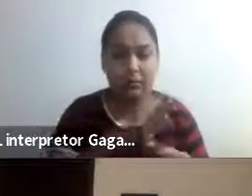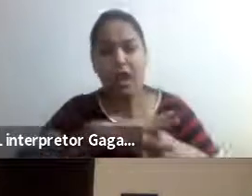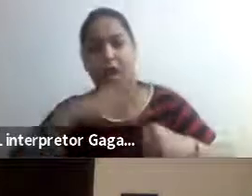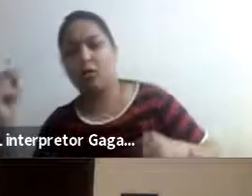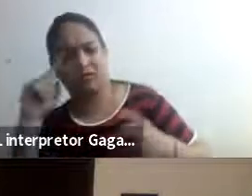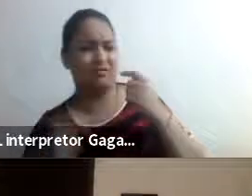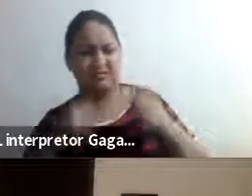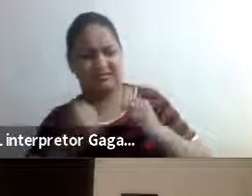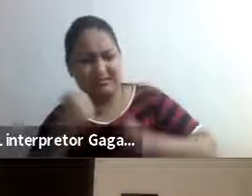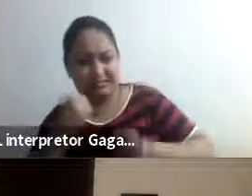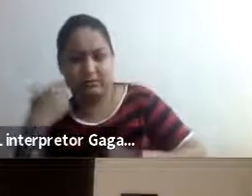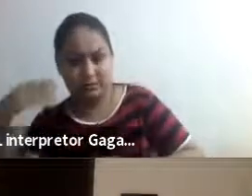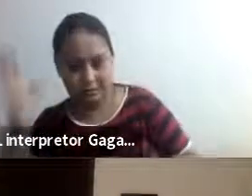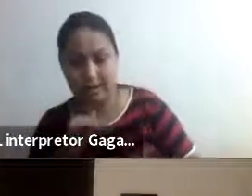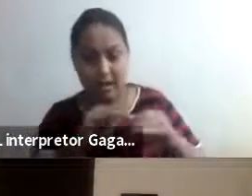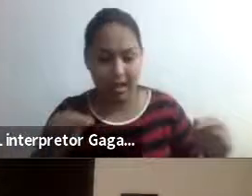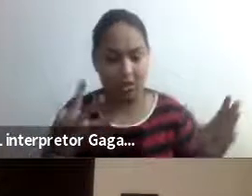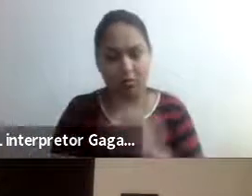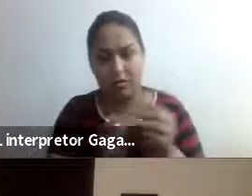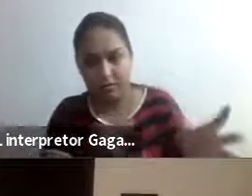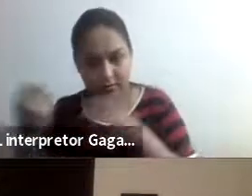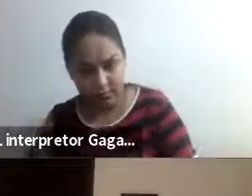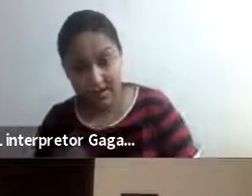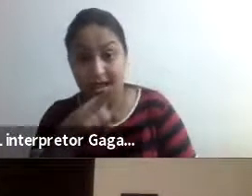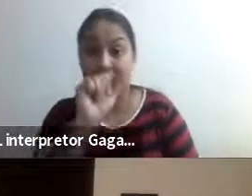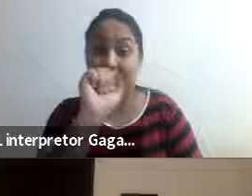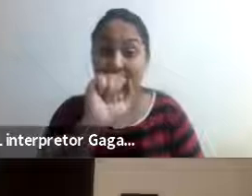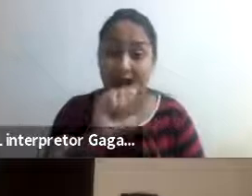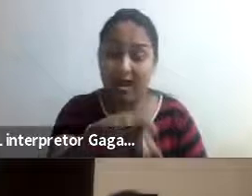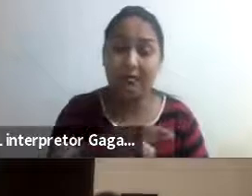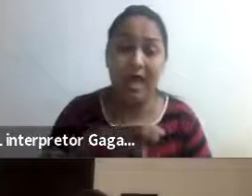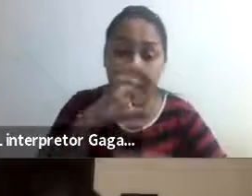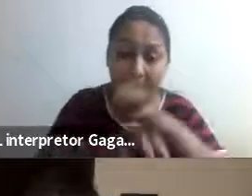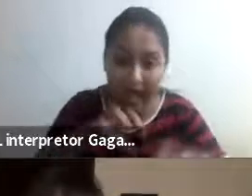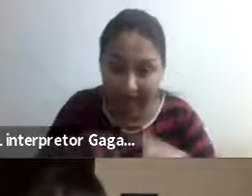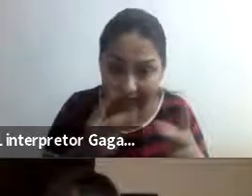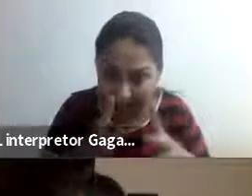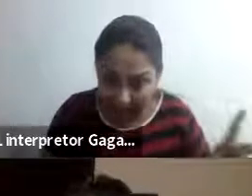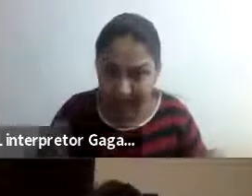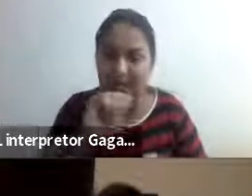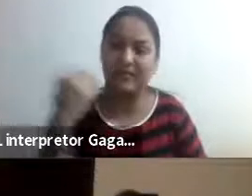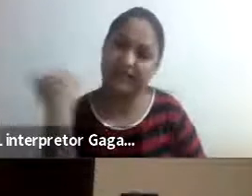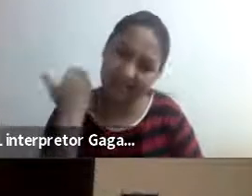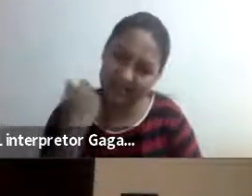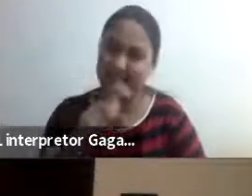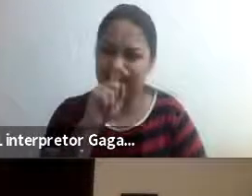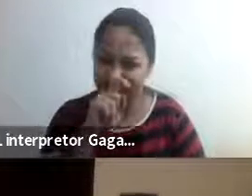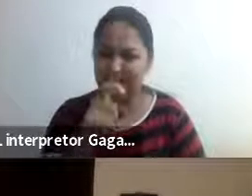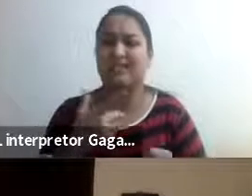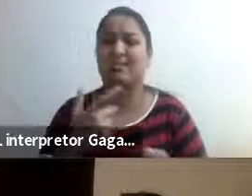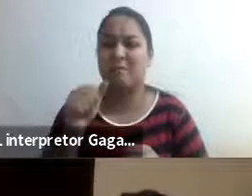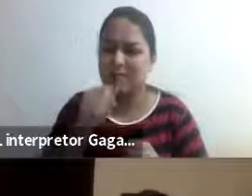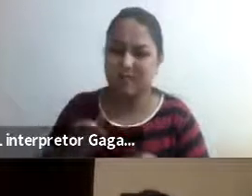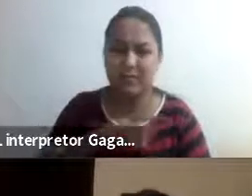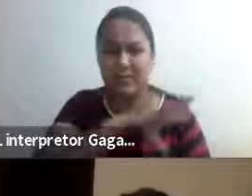her siblings, but the animals and the livestock were all dead, despite many of the villagers' efforts